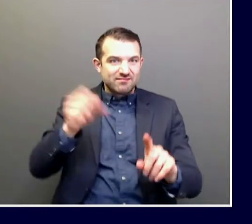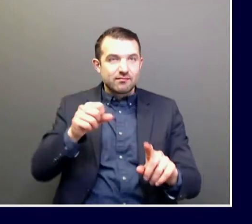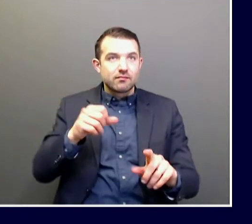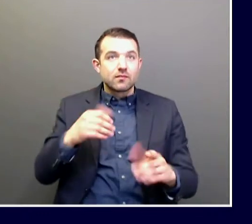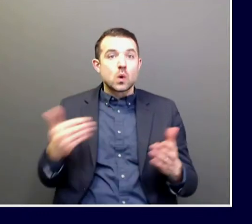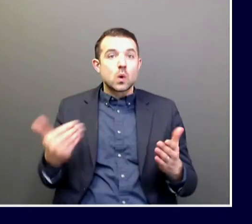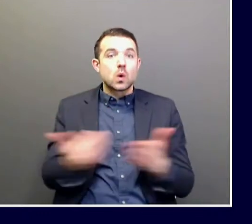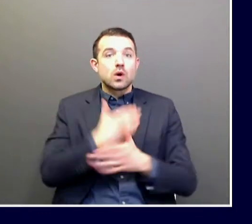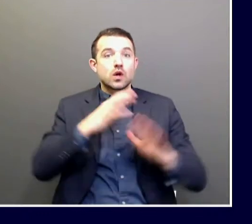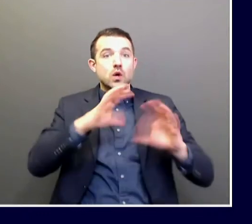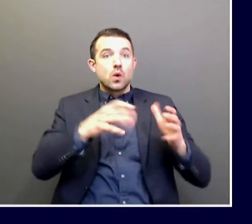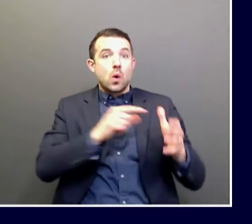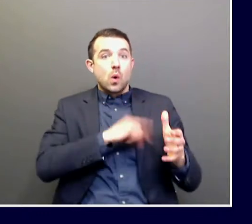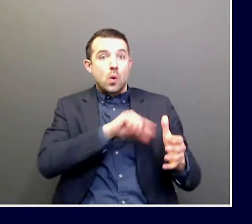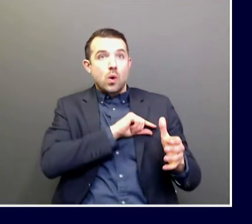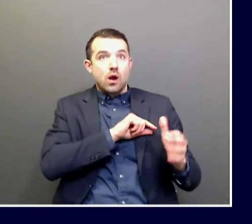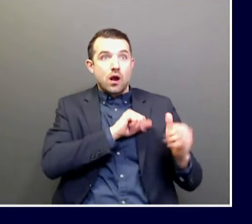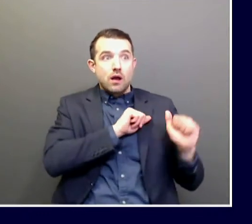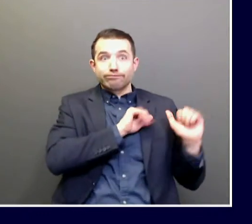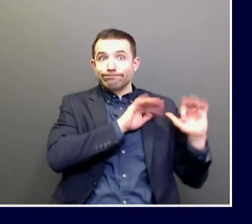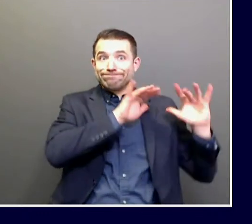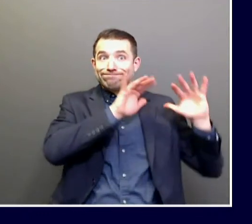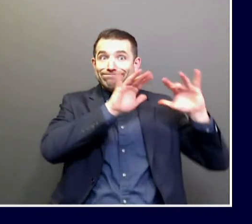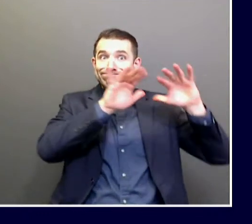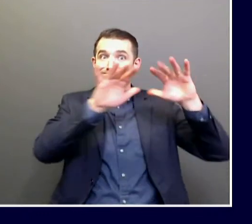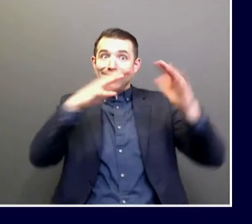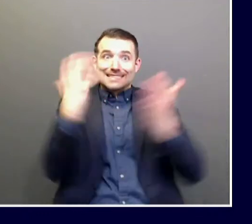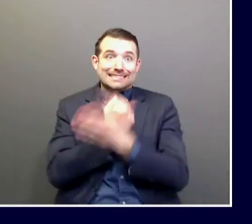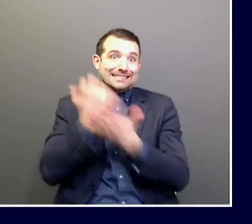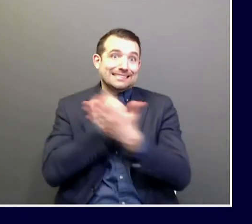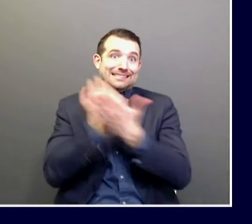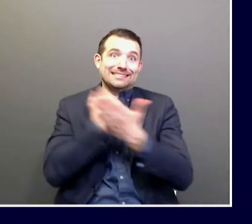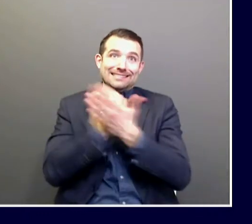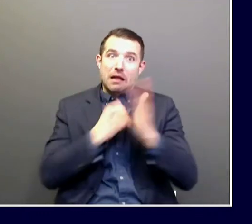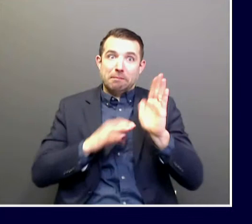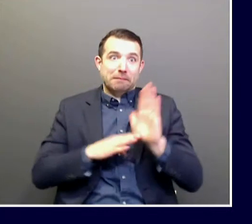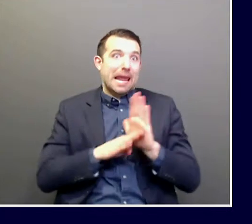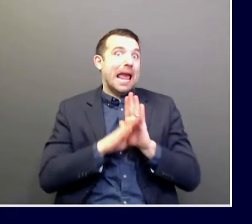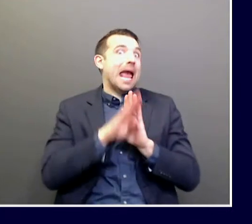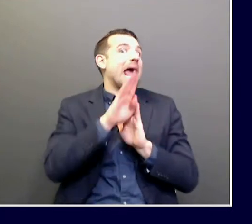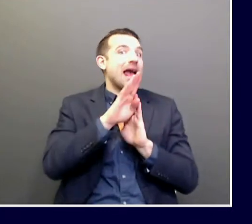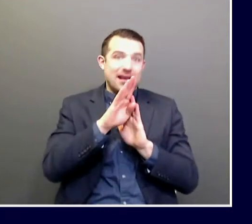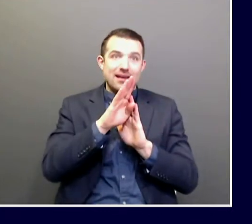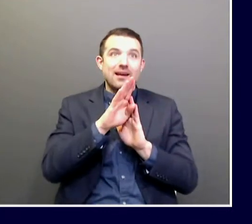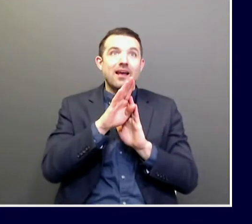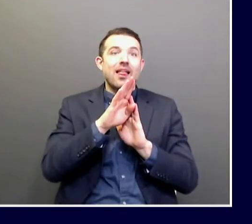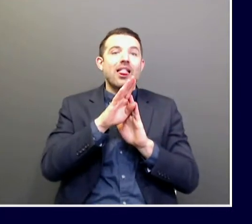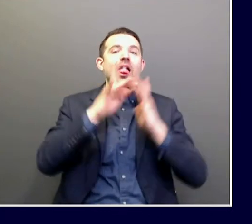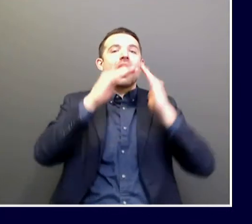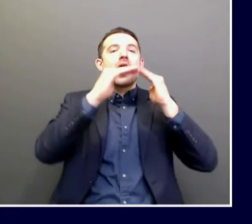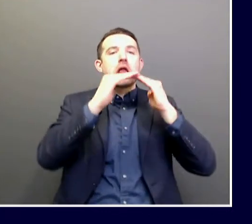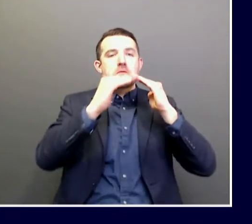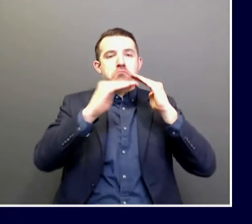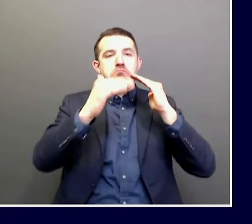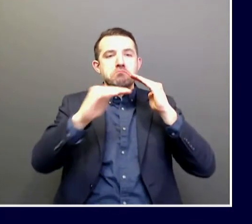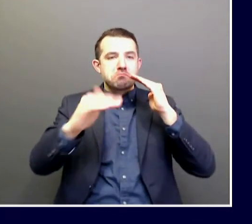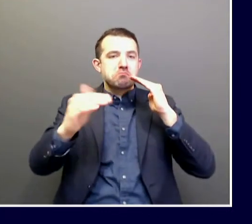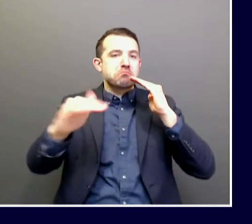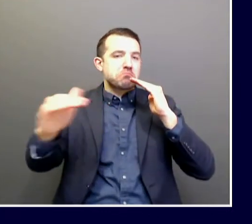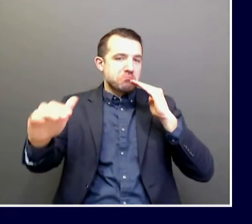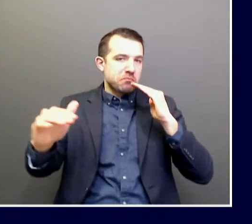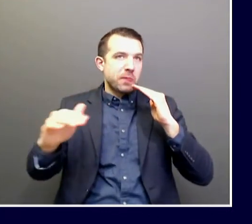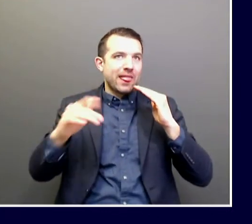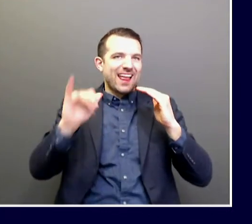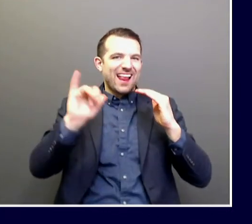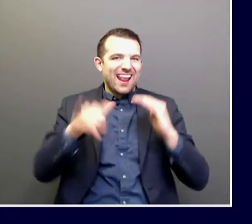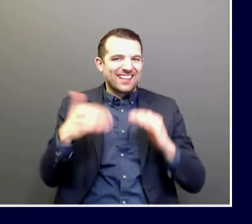is a significant surge in demand. And that's what was happening around the time of the end of November, early December. New